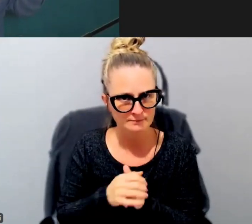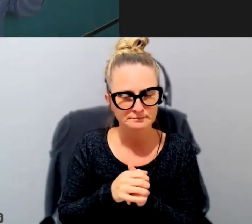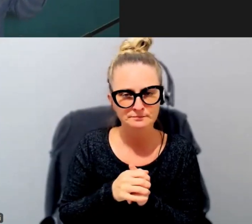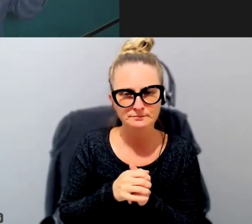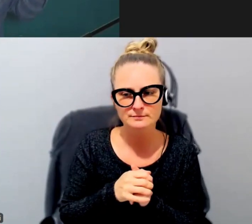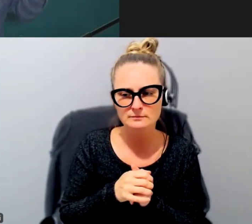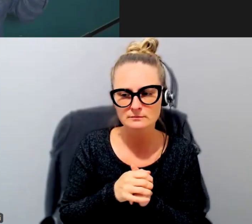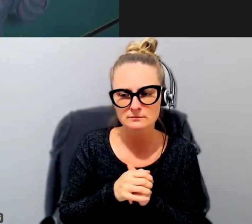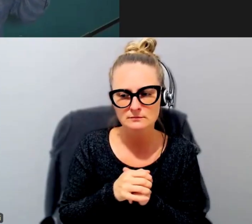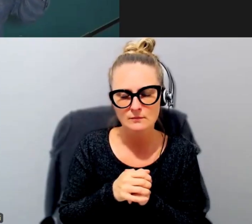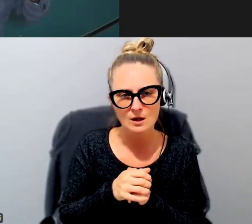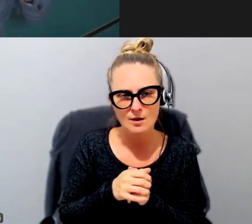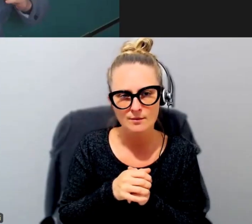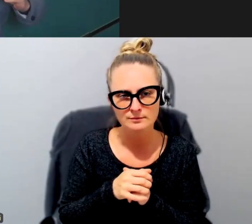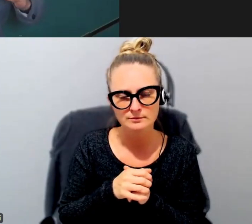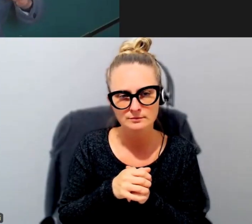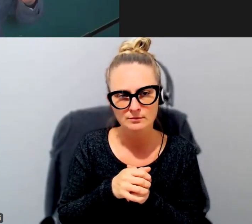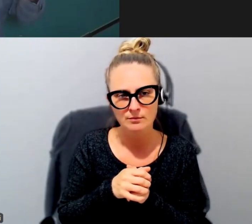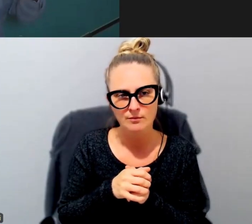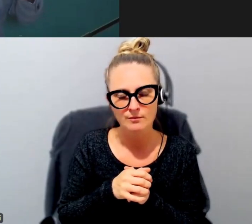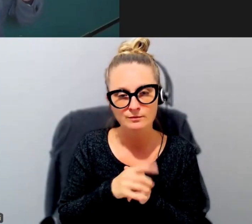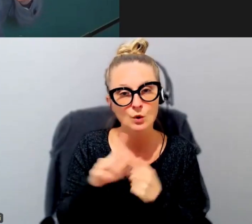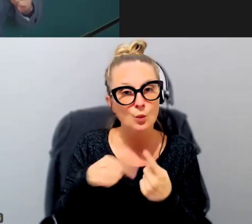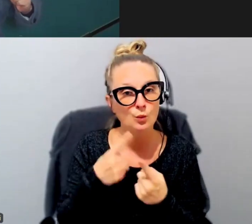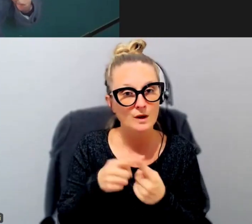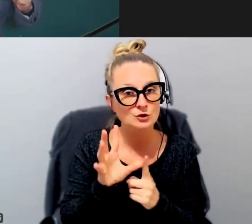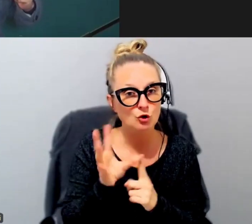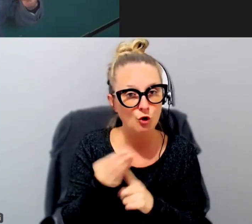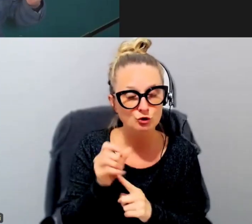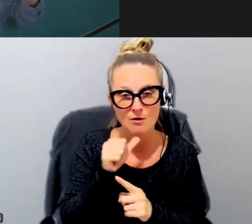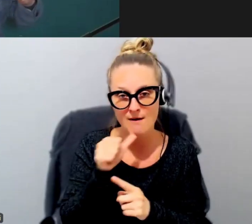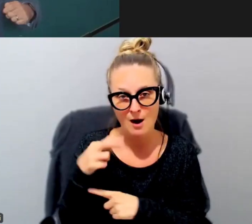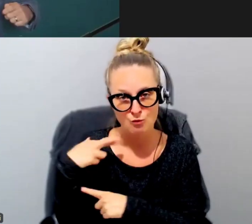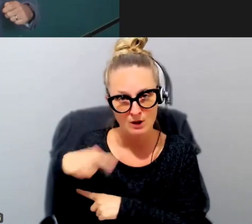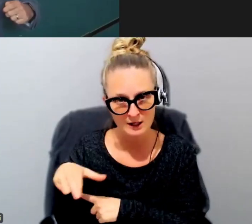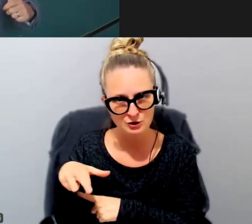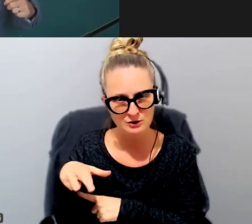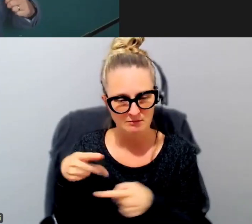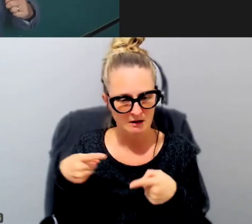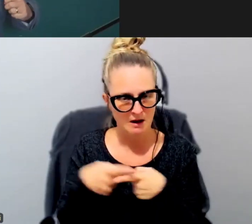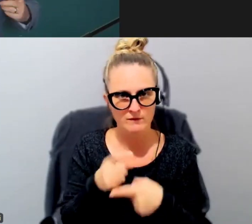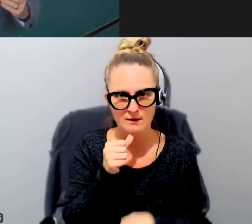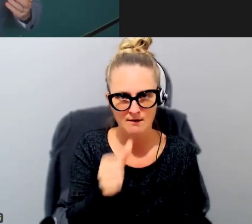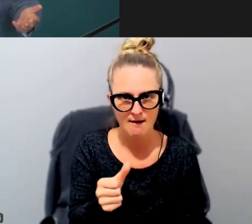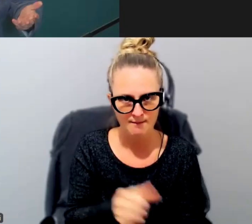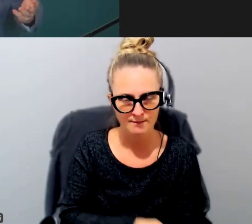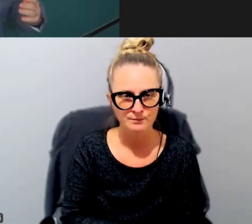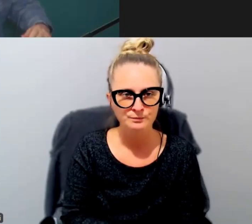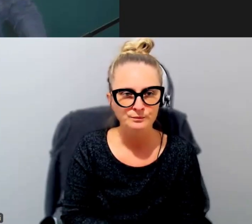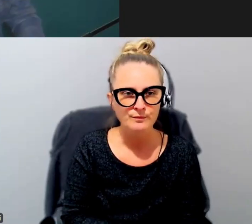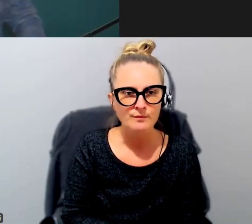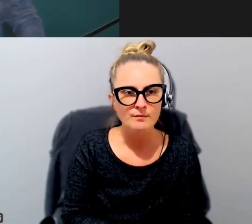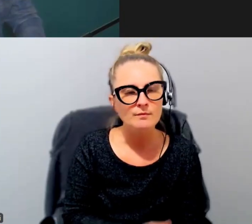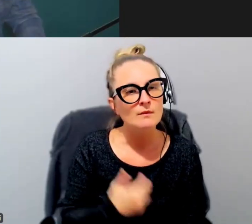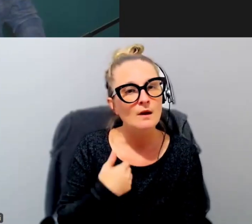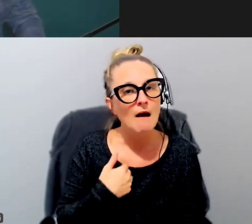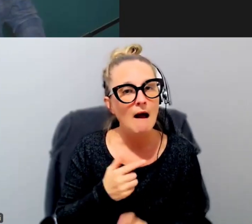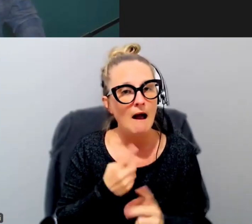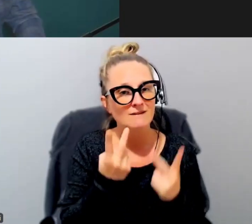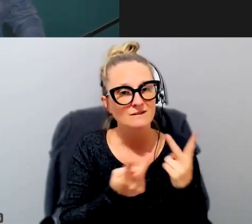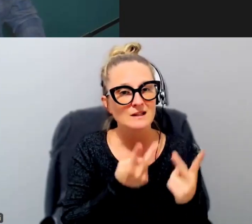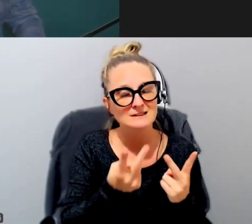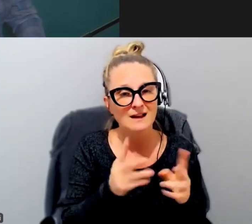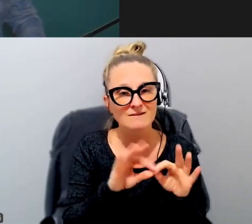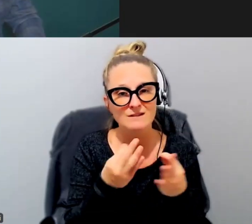So when it's just a culture and it's not a religion, there is no conflict. I go to visit family in